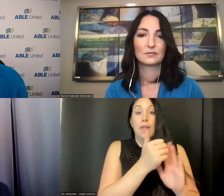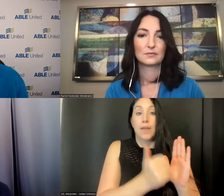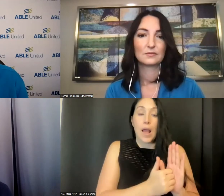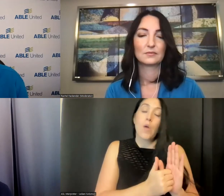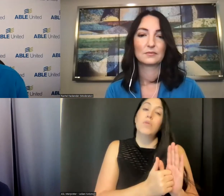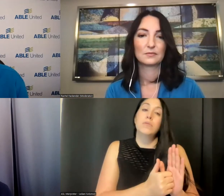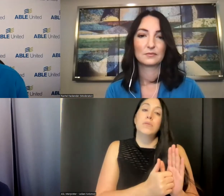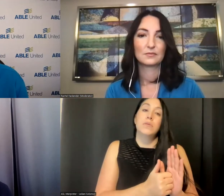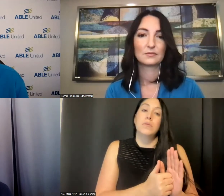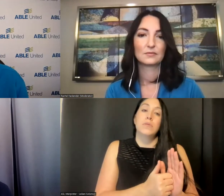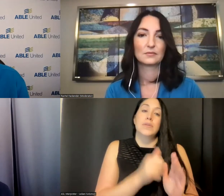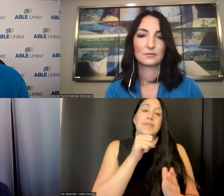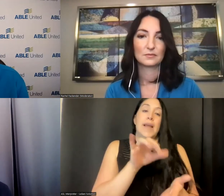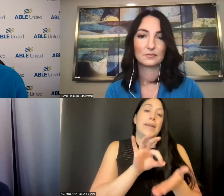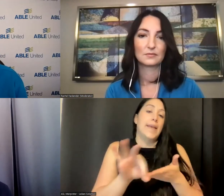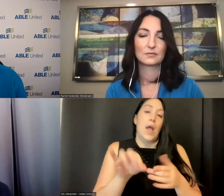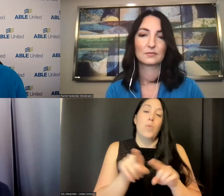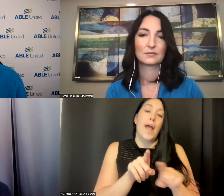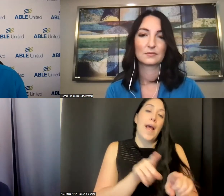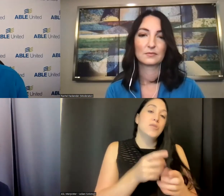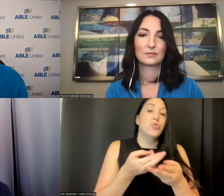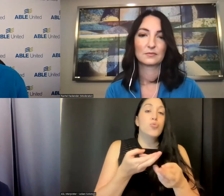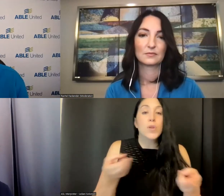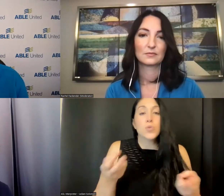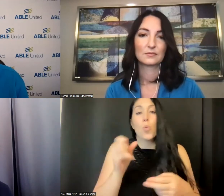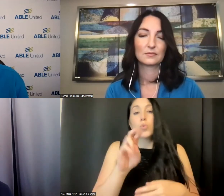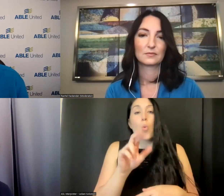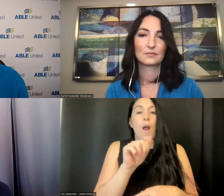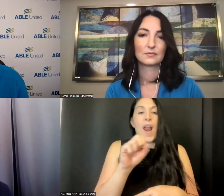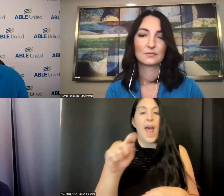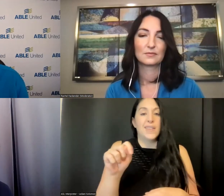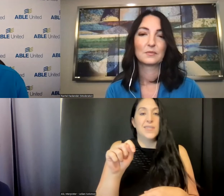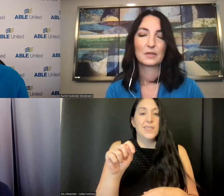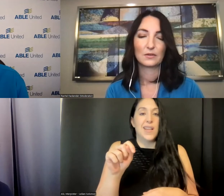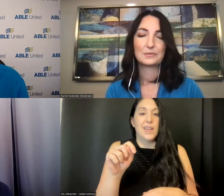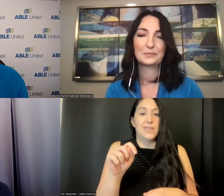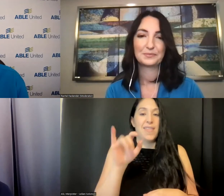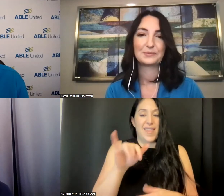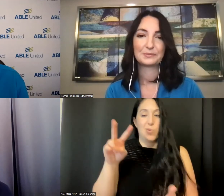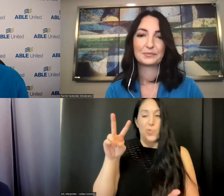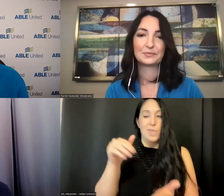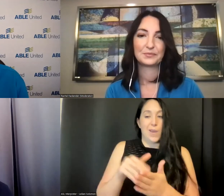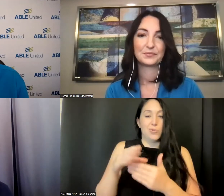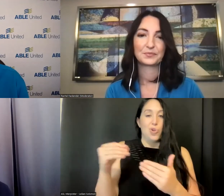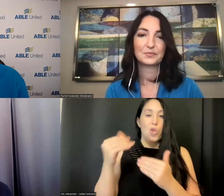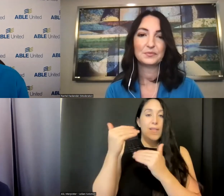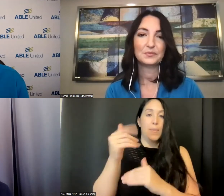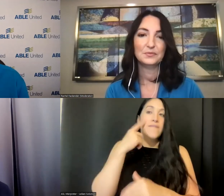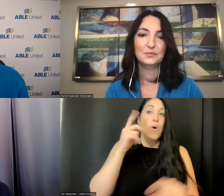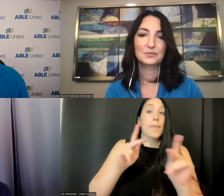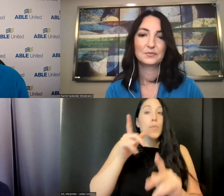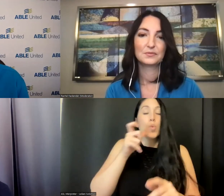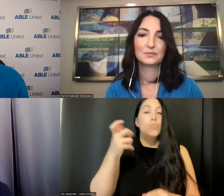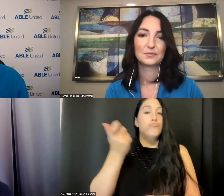resource. Basically, it doesn't count towards that $2,000 limit for individuals on any of the federally means tested programs.